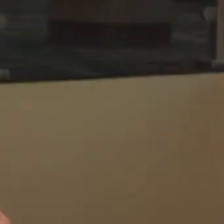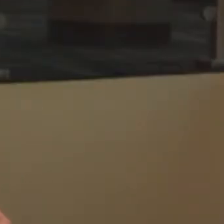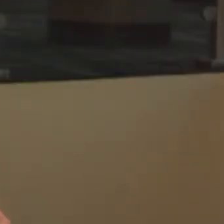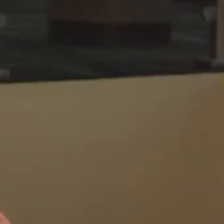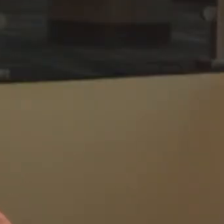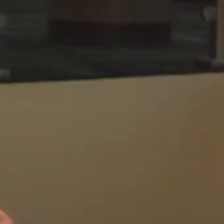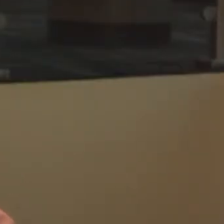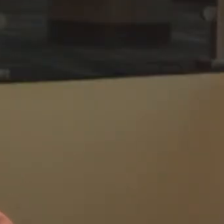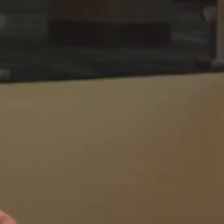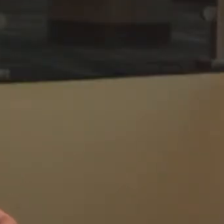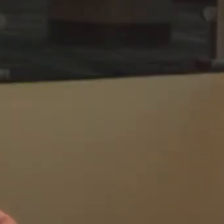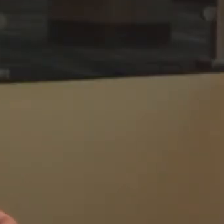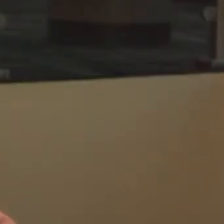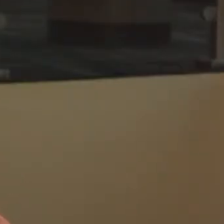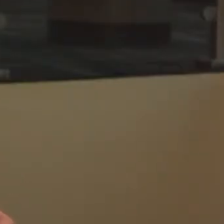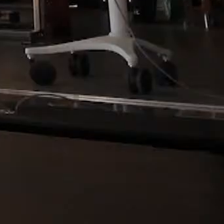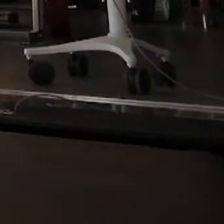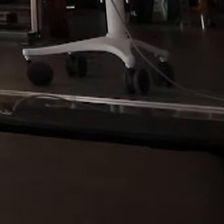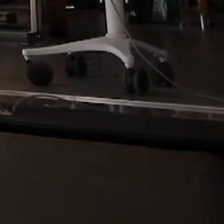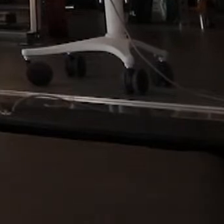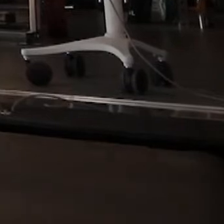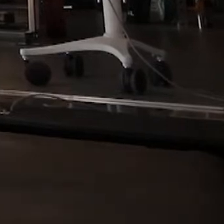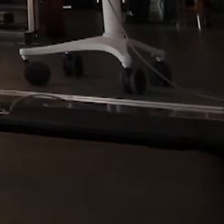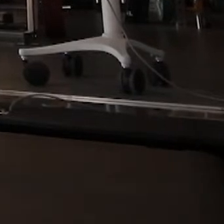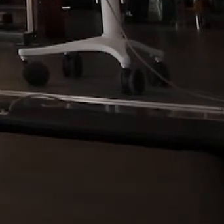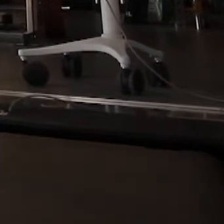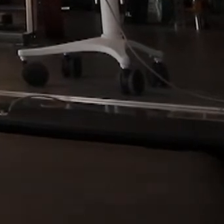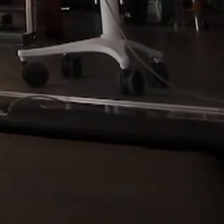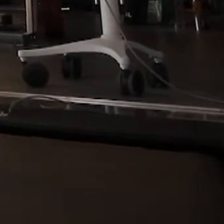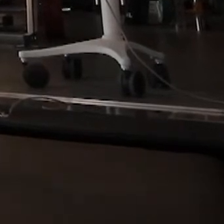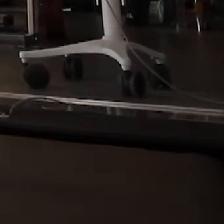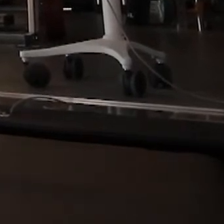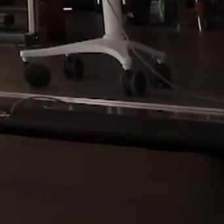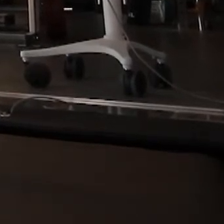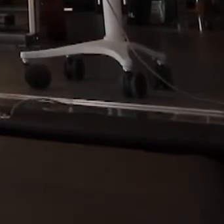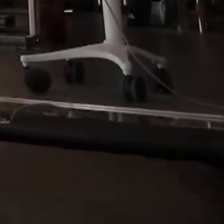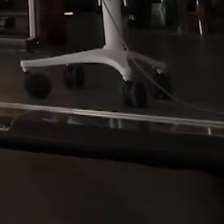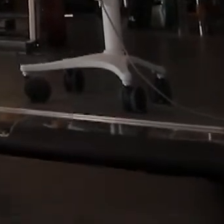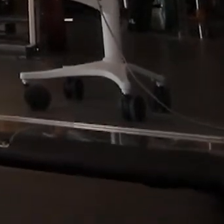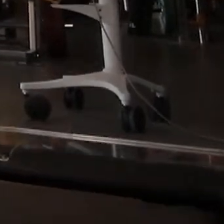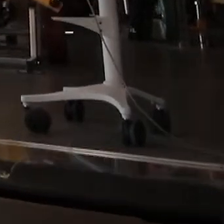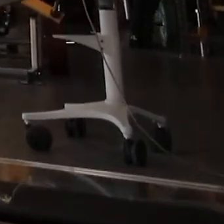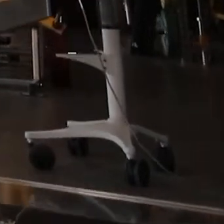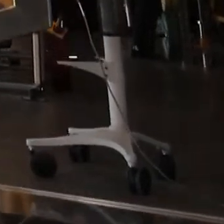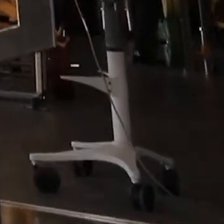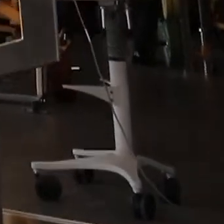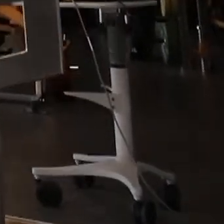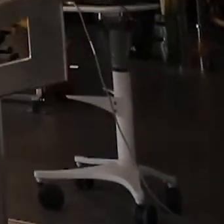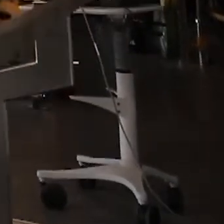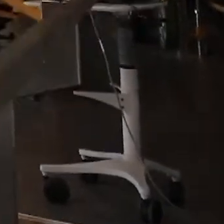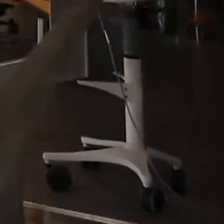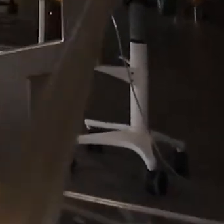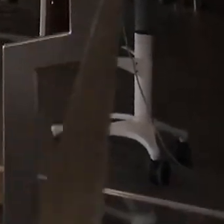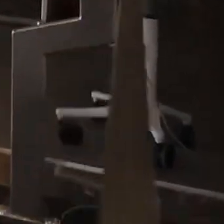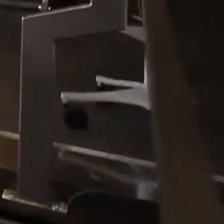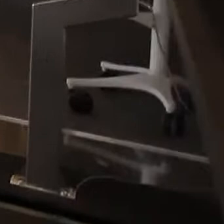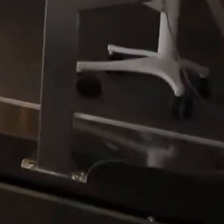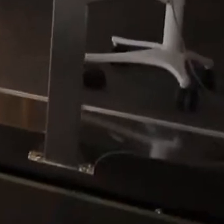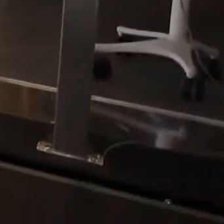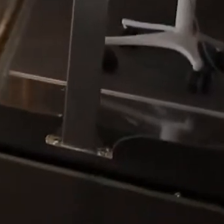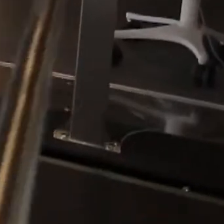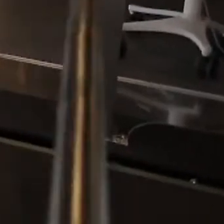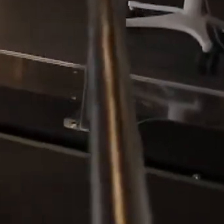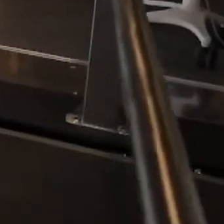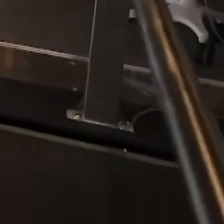so when we're training our athletes, we know when you're sprinting, you're not just running down the track. We know your knee angle, your